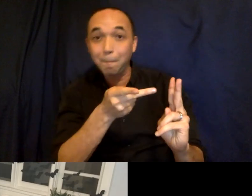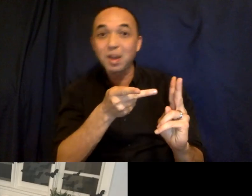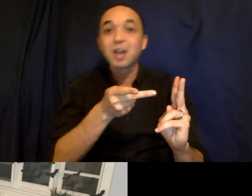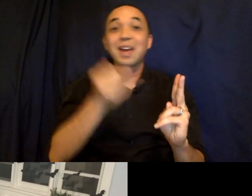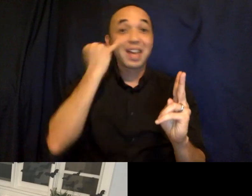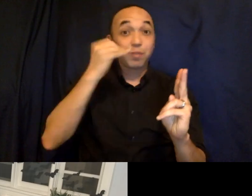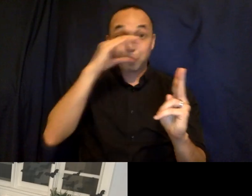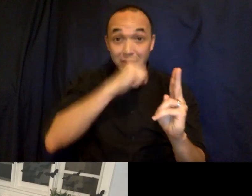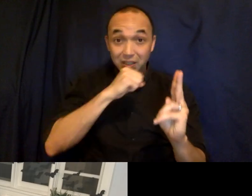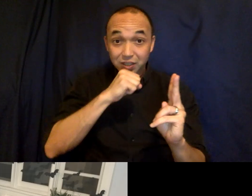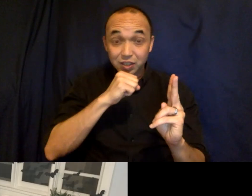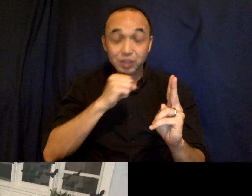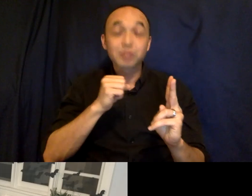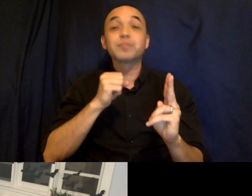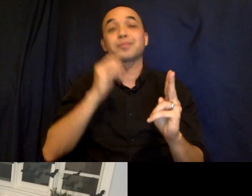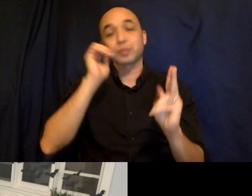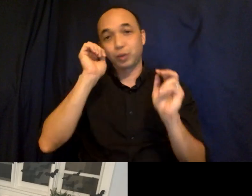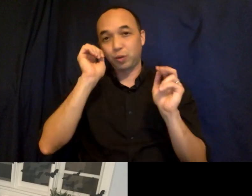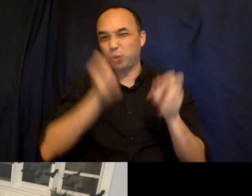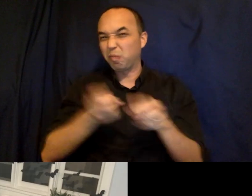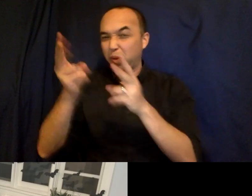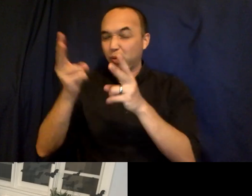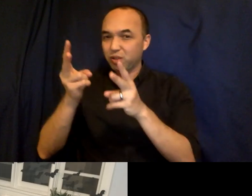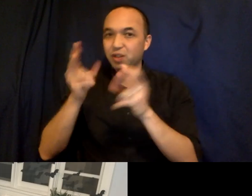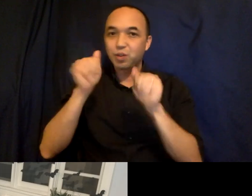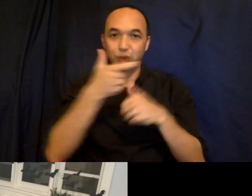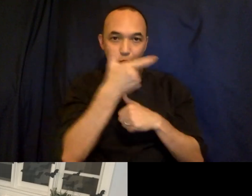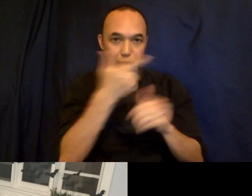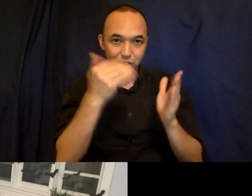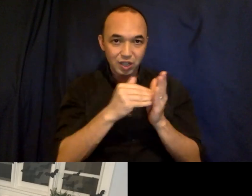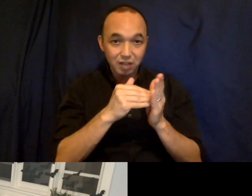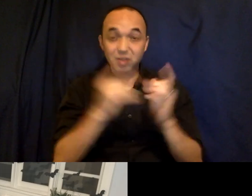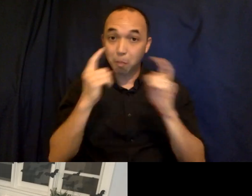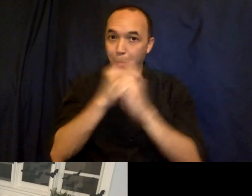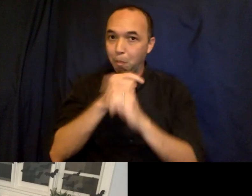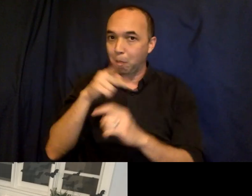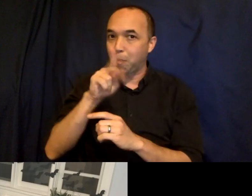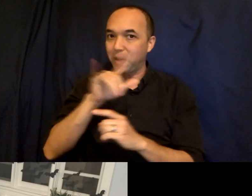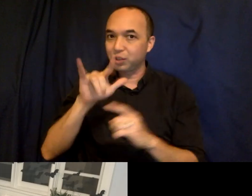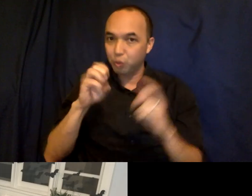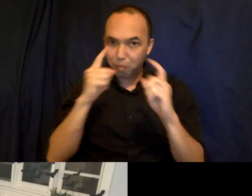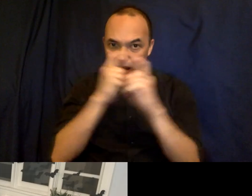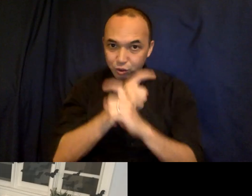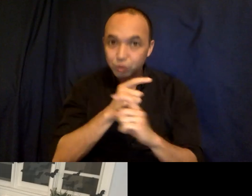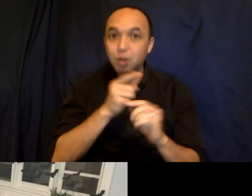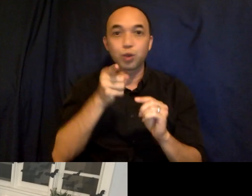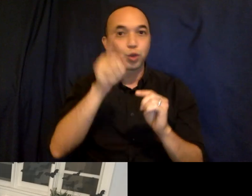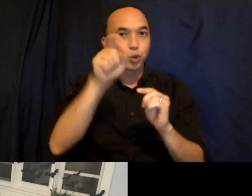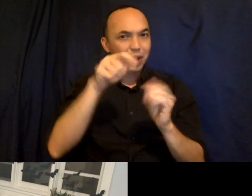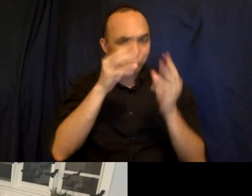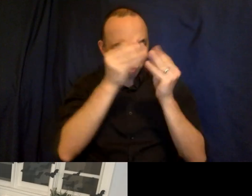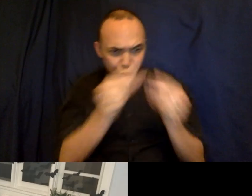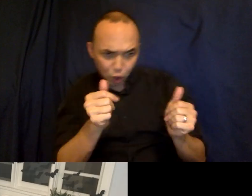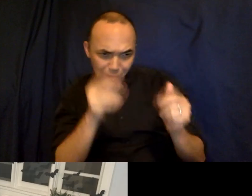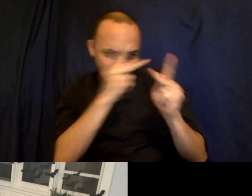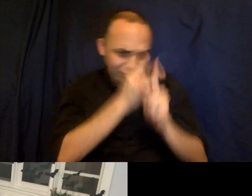see your deliverable. So go and check that out. It's a puzzle. You got to solve it to help them out. I'm not going to talk too much because a lot's going